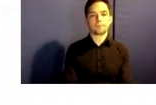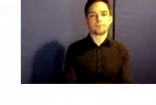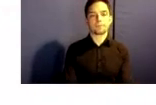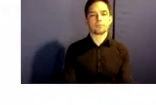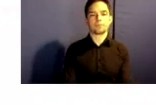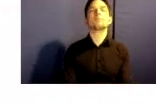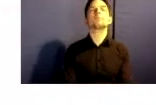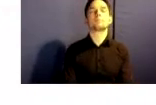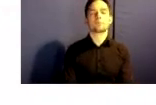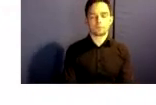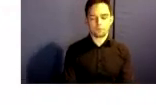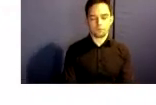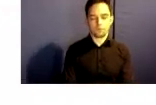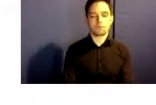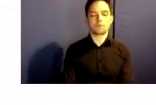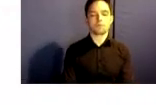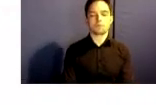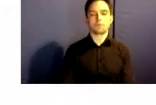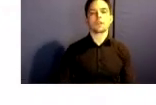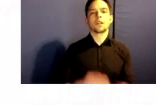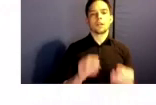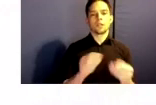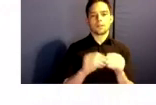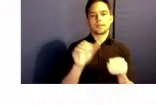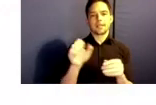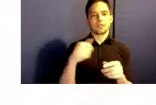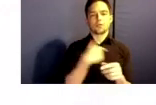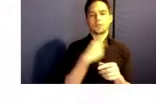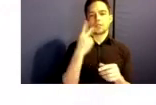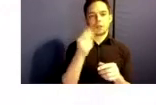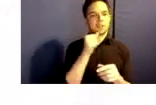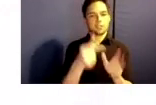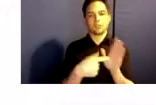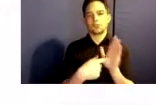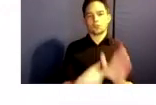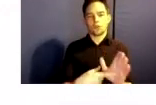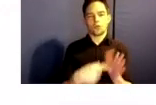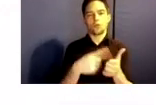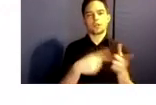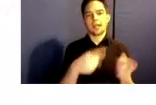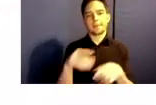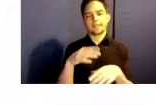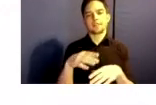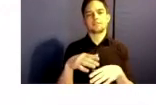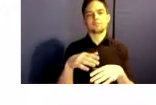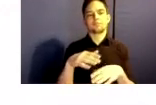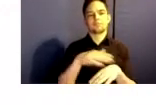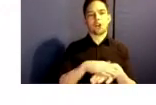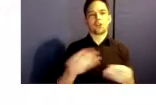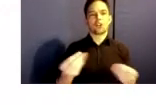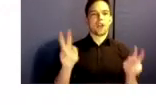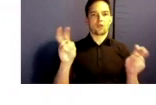So the number of cases that we saw did not reflect what was happening on the ground, but the